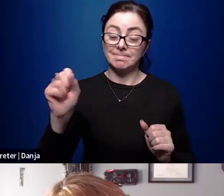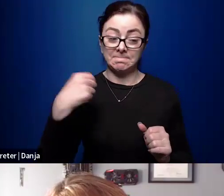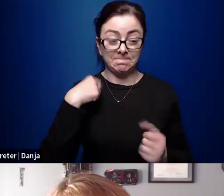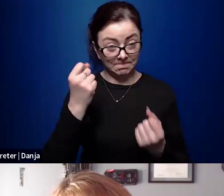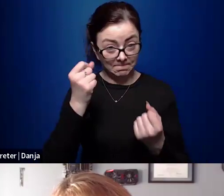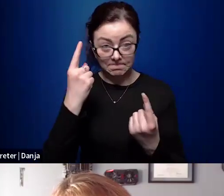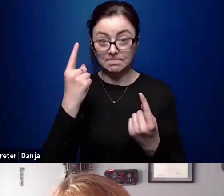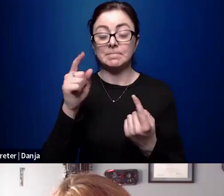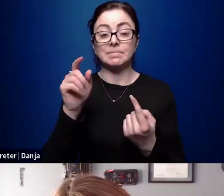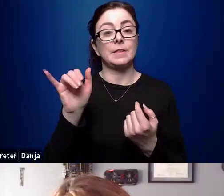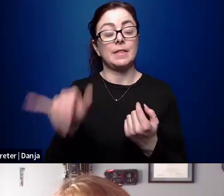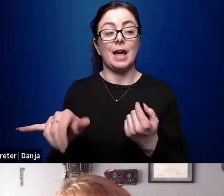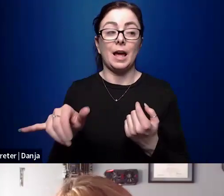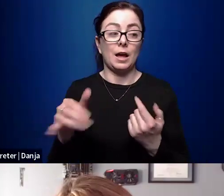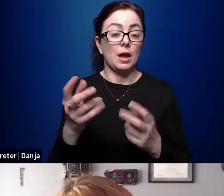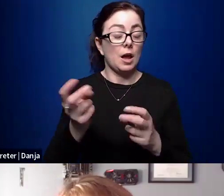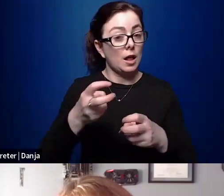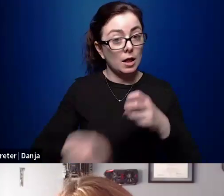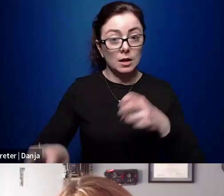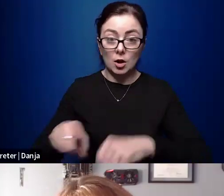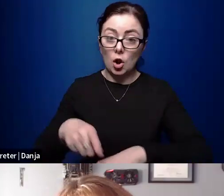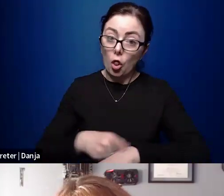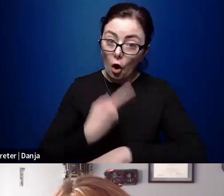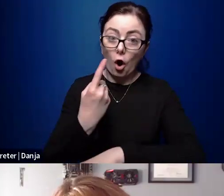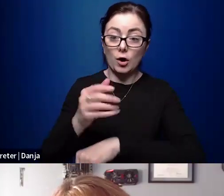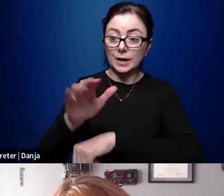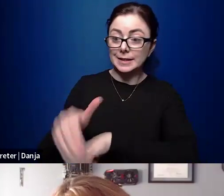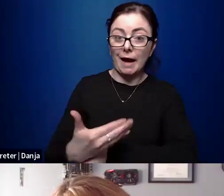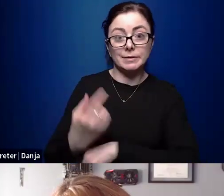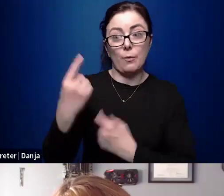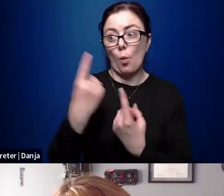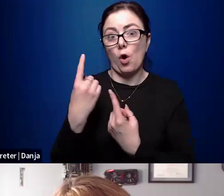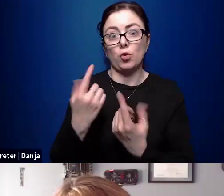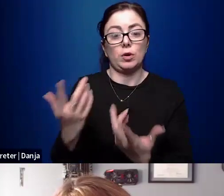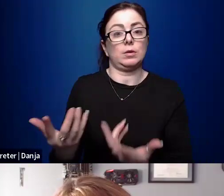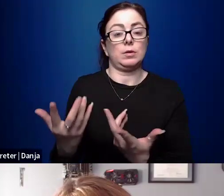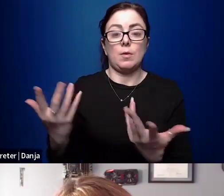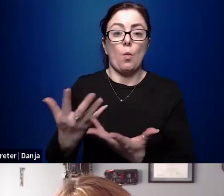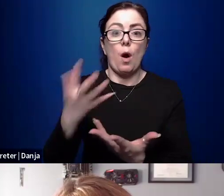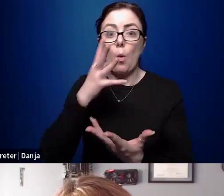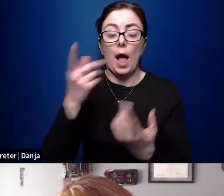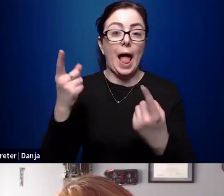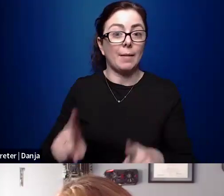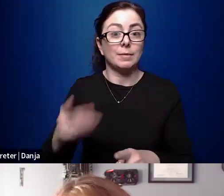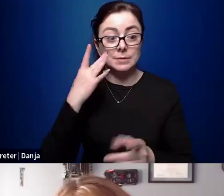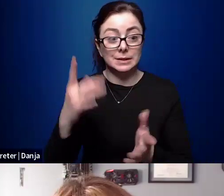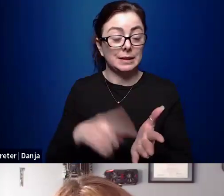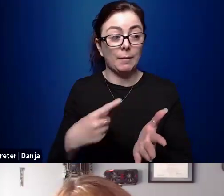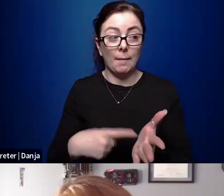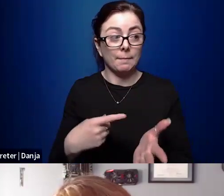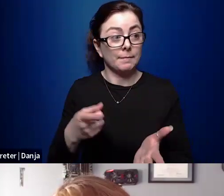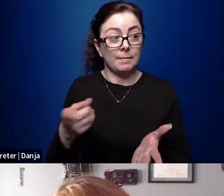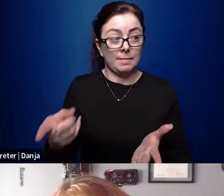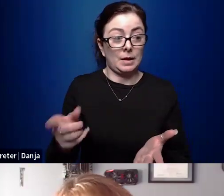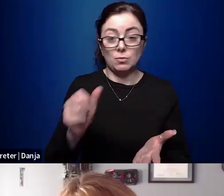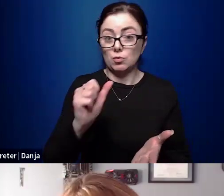those long nights and wondering what's going to happen, because at times they don't go sleep until